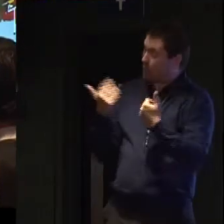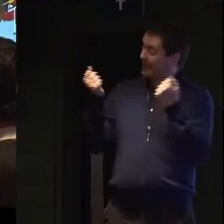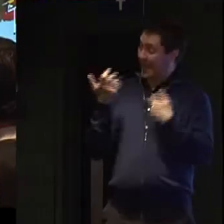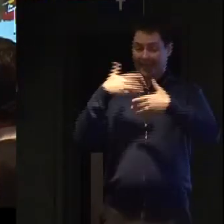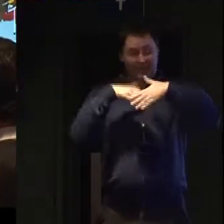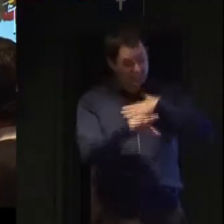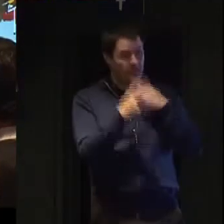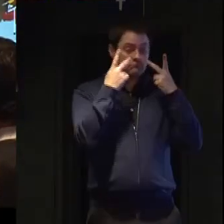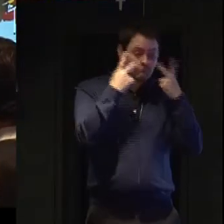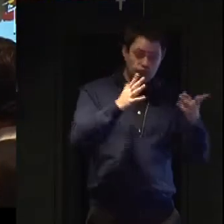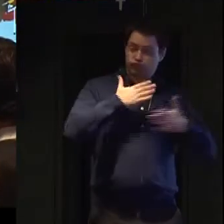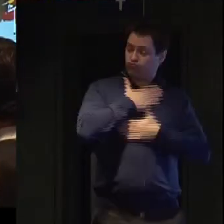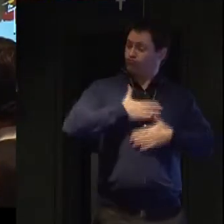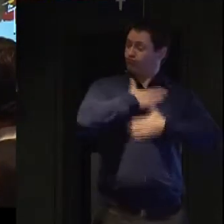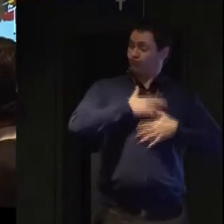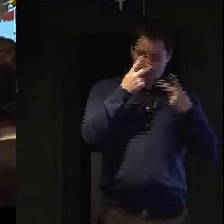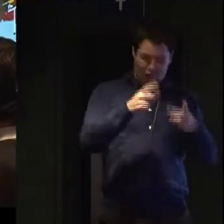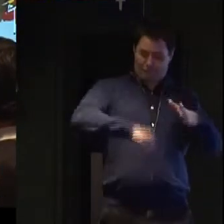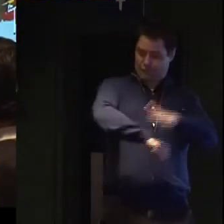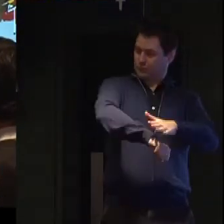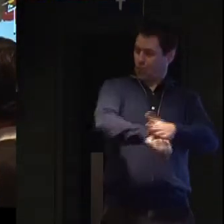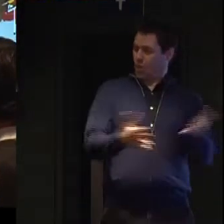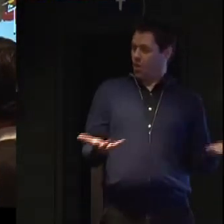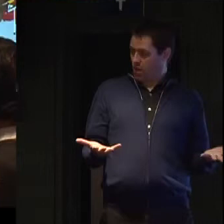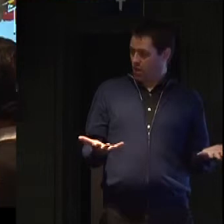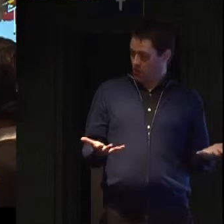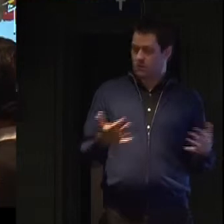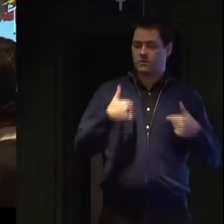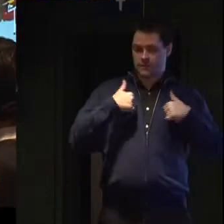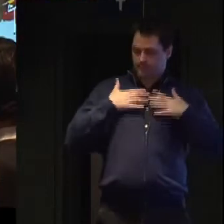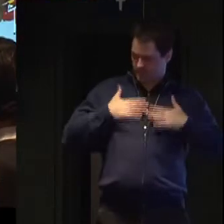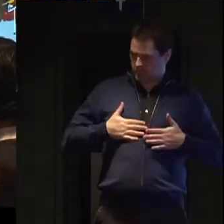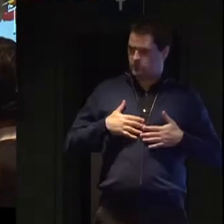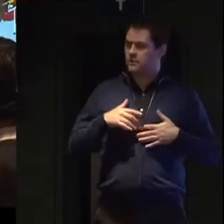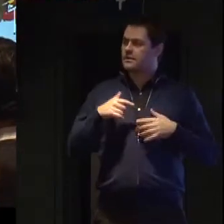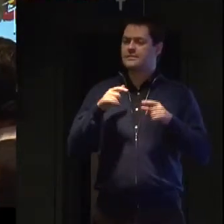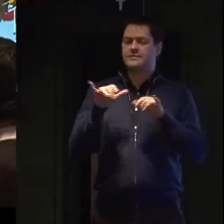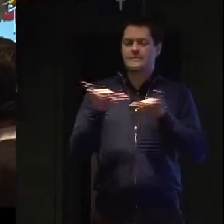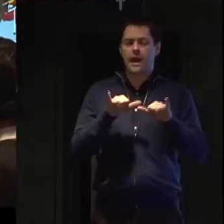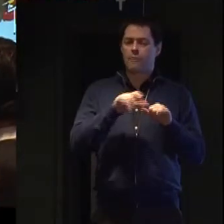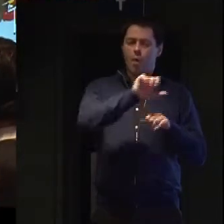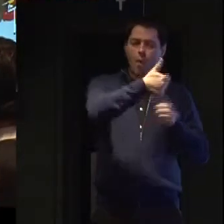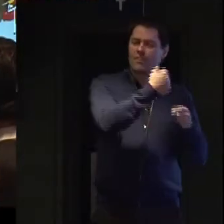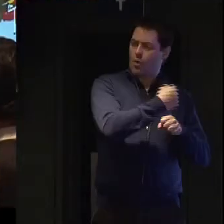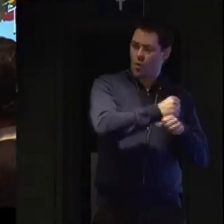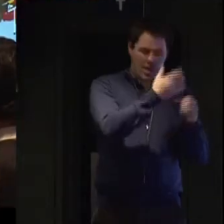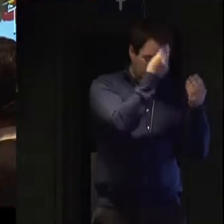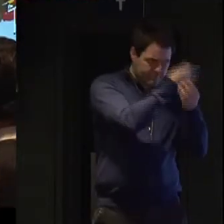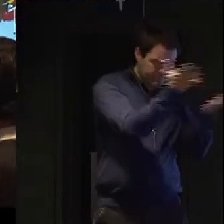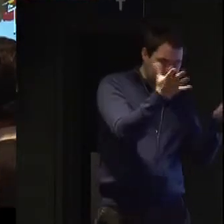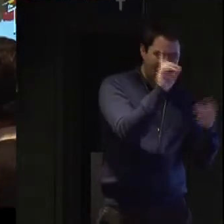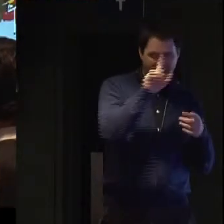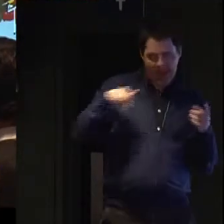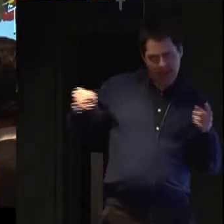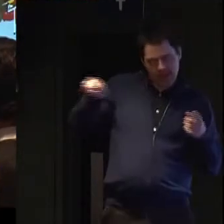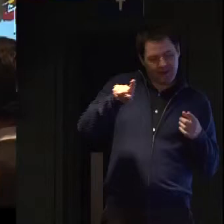game, and also, I think, particularly for the access officers, to make sure that their colleagues understand that. And I think that can be one of the hardest bit